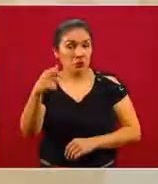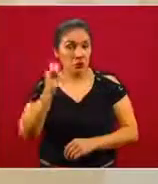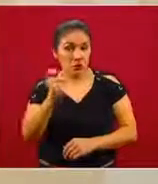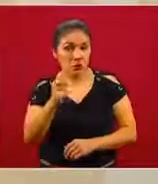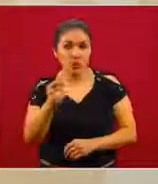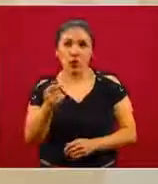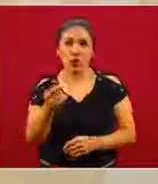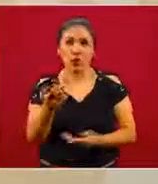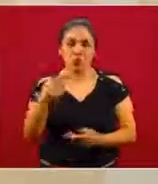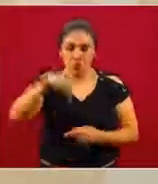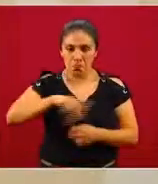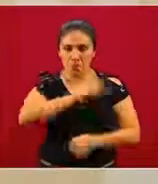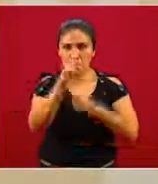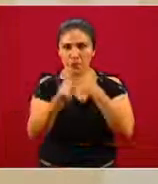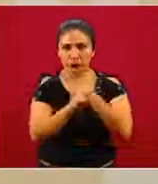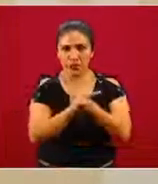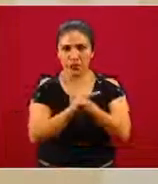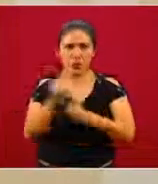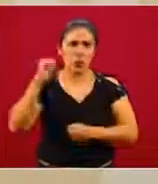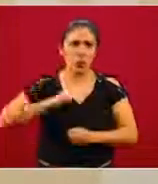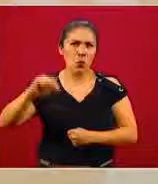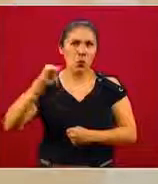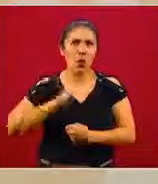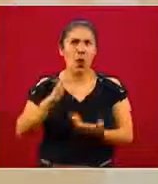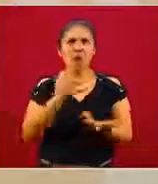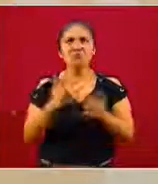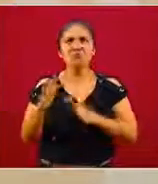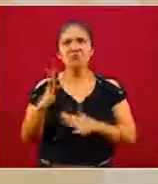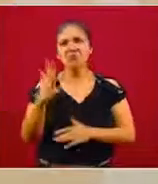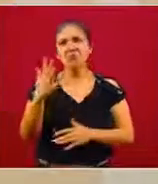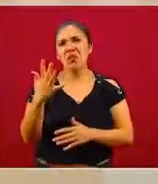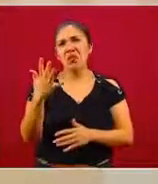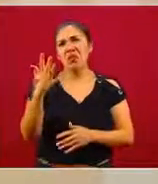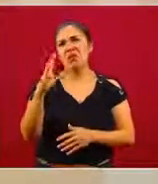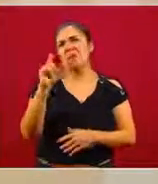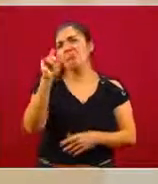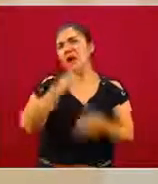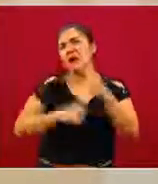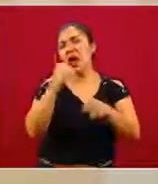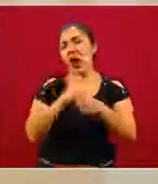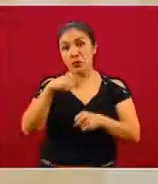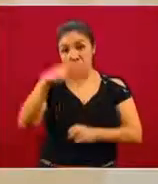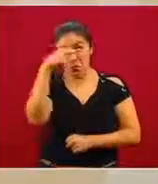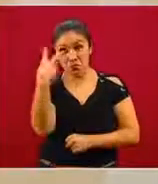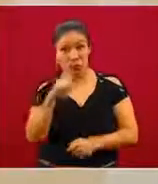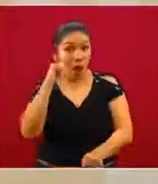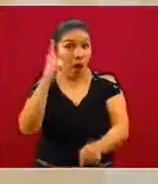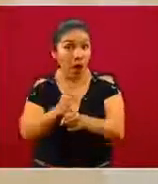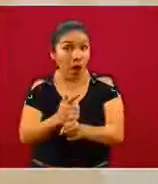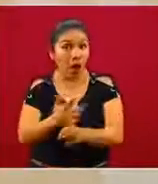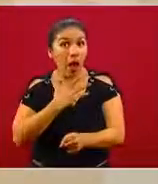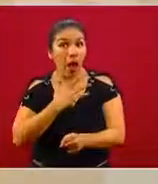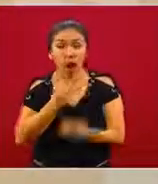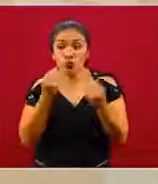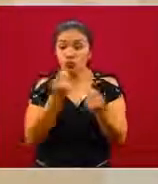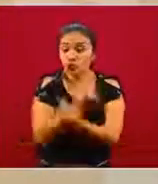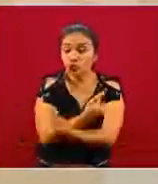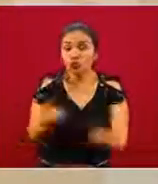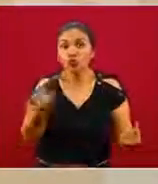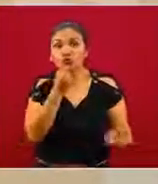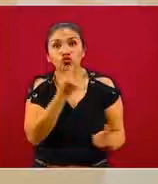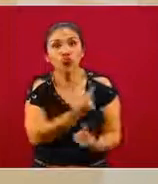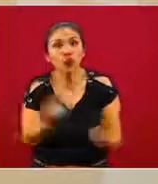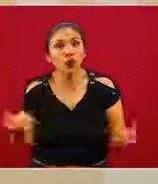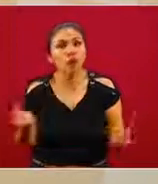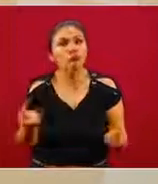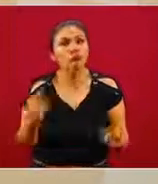vida del país, At al no menos time los in últimos, our las últimas country's history, décadas, at least not in the México se last había few dado cuenta que decades, tiene tantos niños have y we niñas. realized ¿Por that qué? we Porque have los so